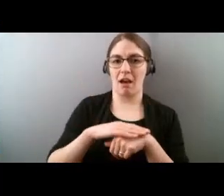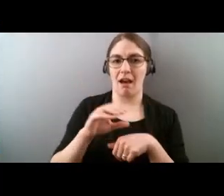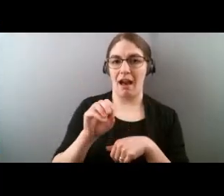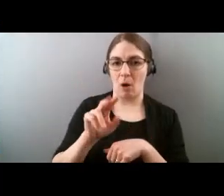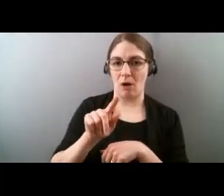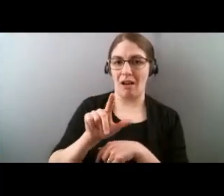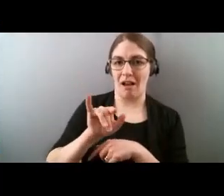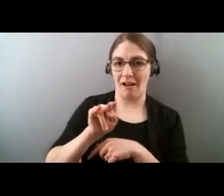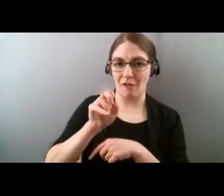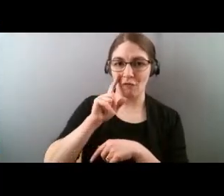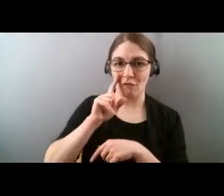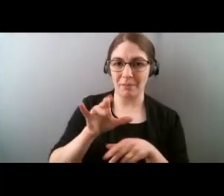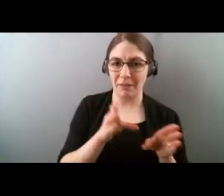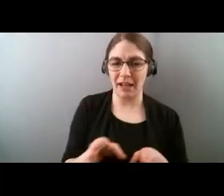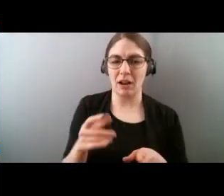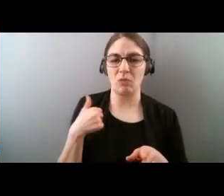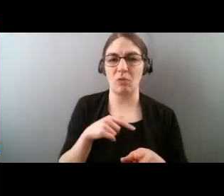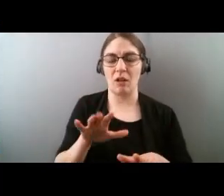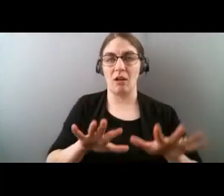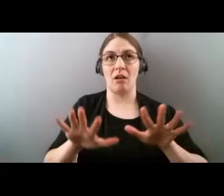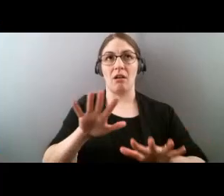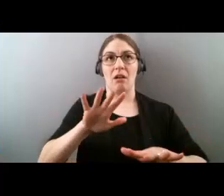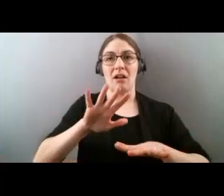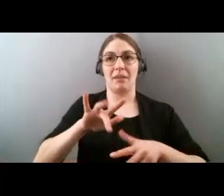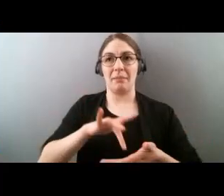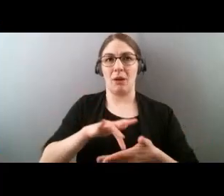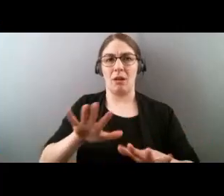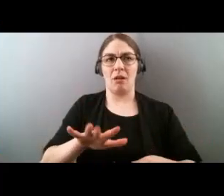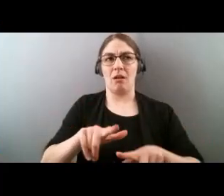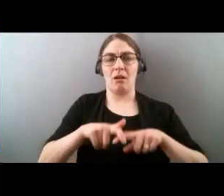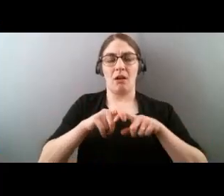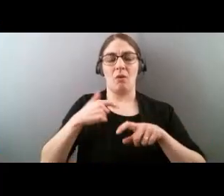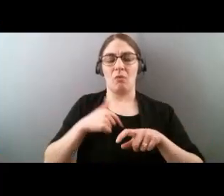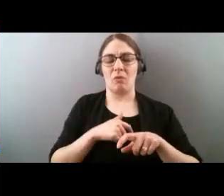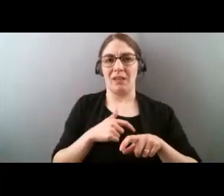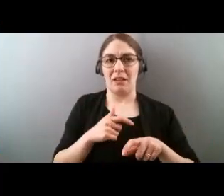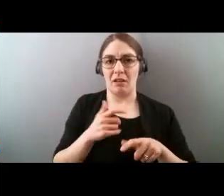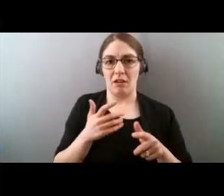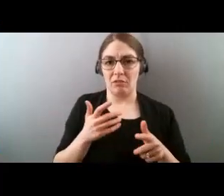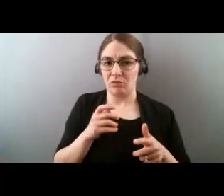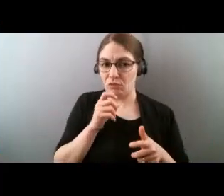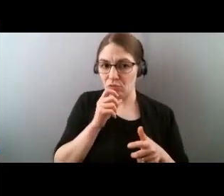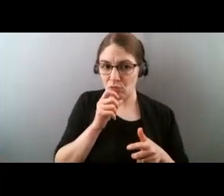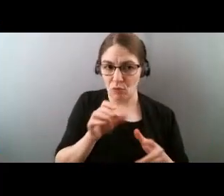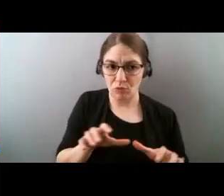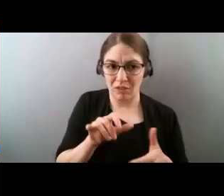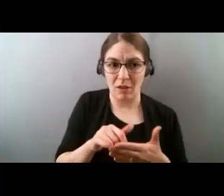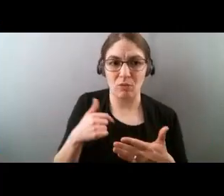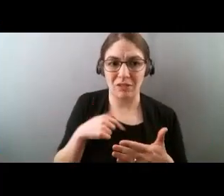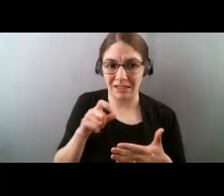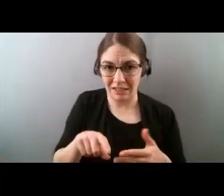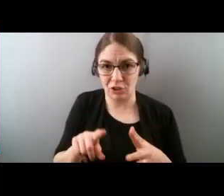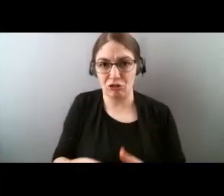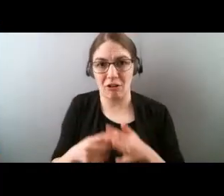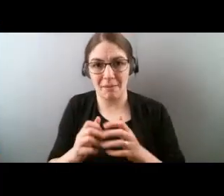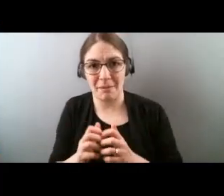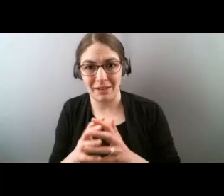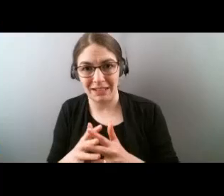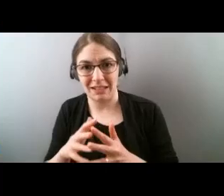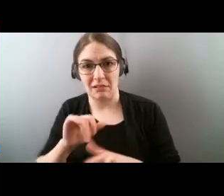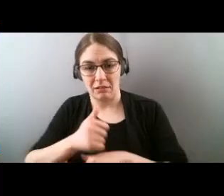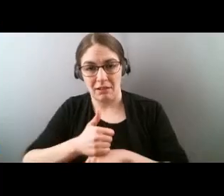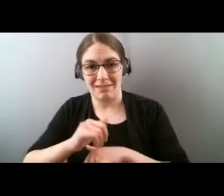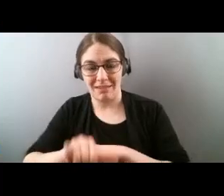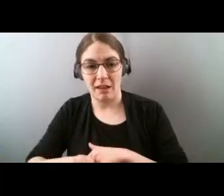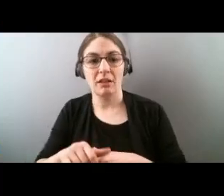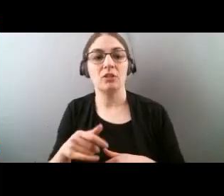We don't do this. We need to start implementing this. So by taking the outline, started filling in the gaps about like,